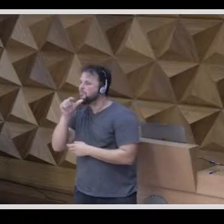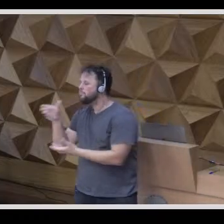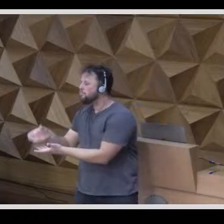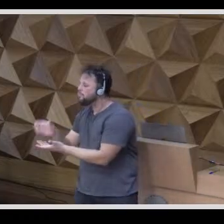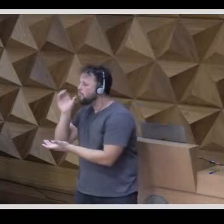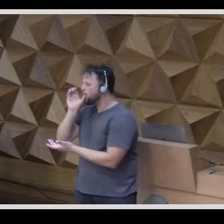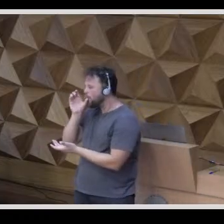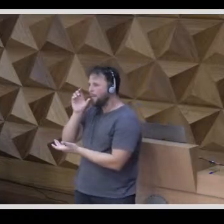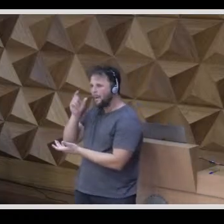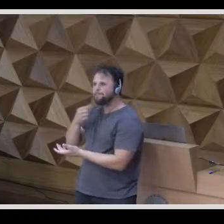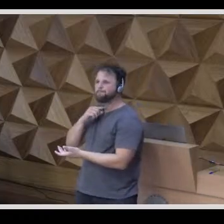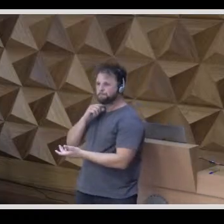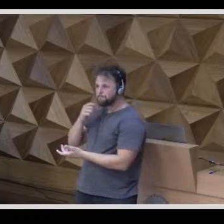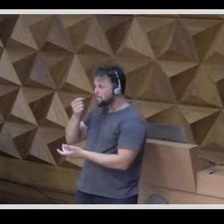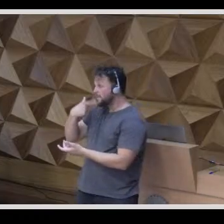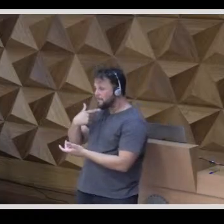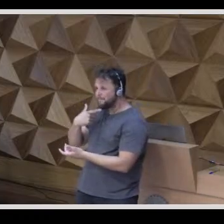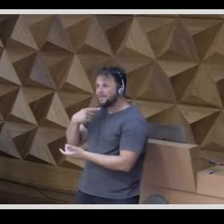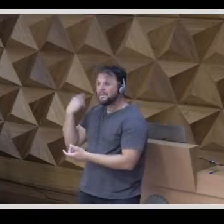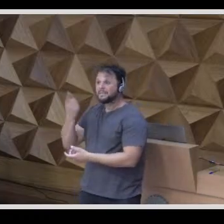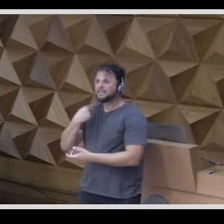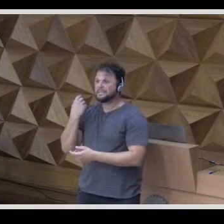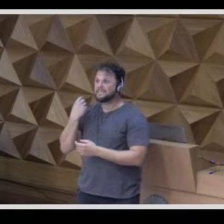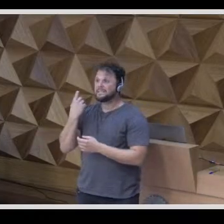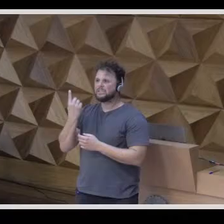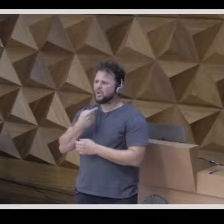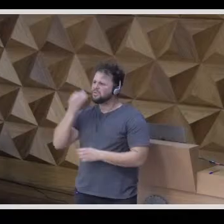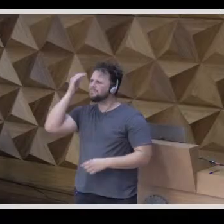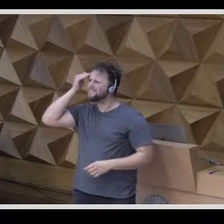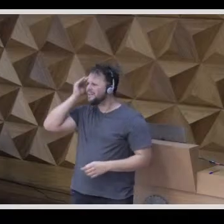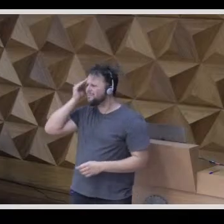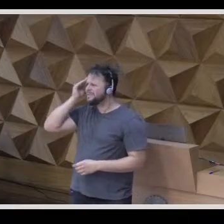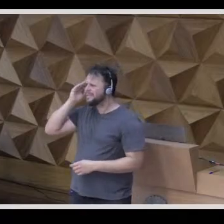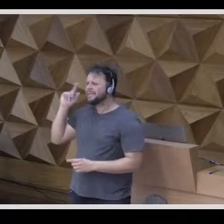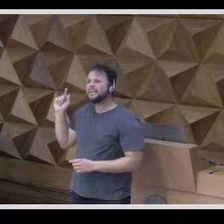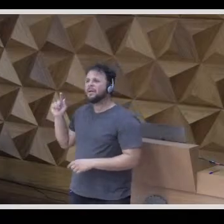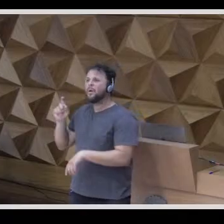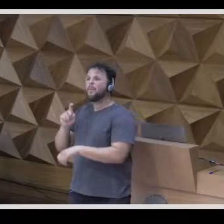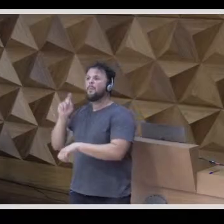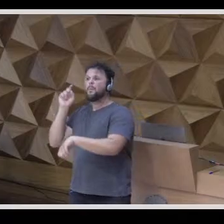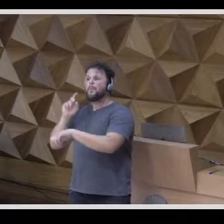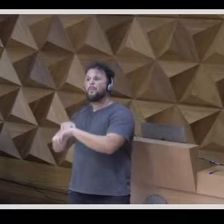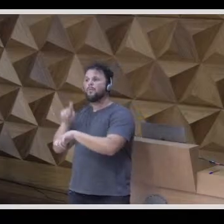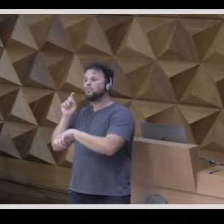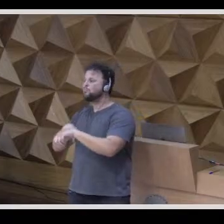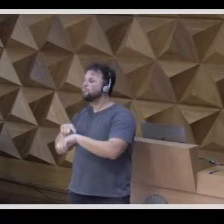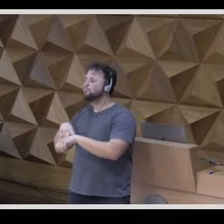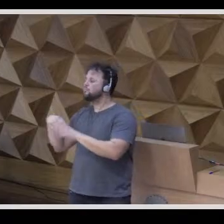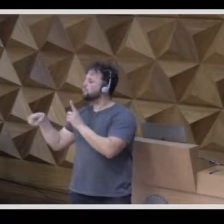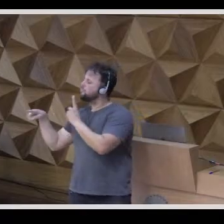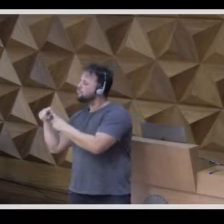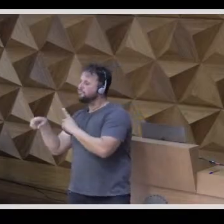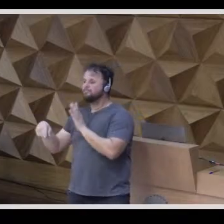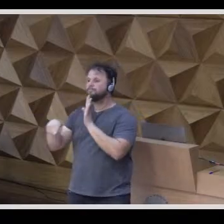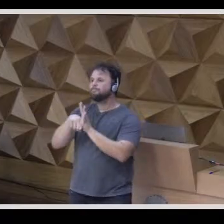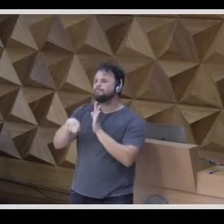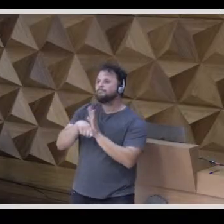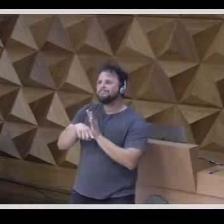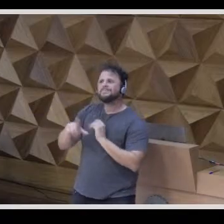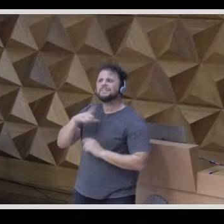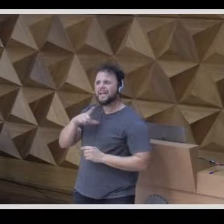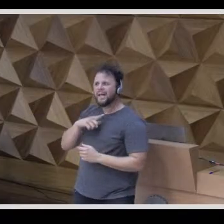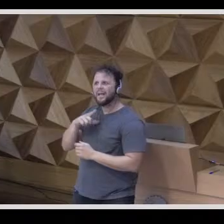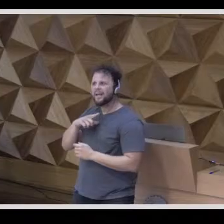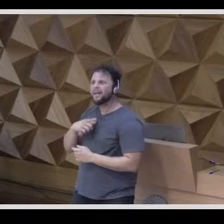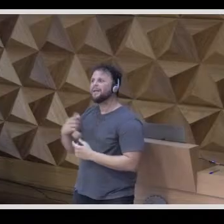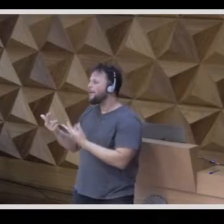of kind of that decision point of the good things and the bad things, so there's lots of positives about that because helping